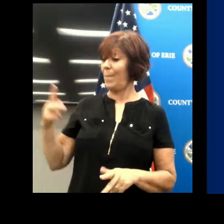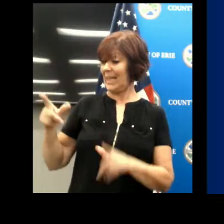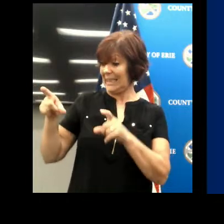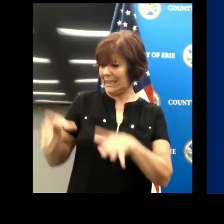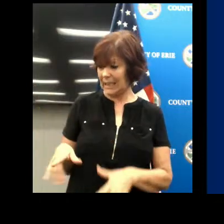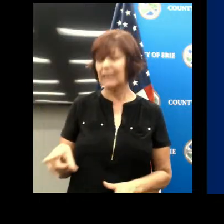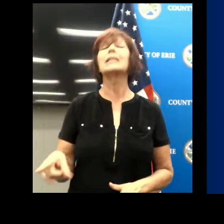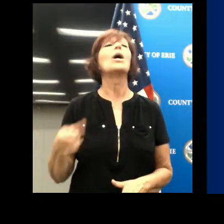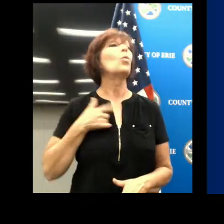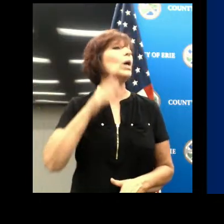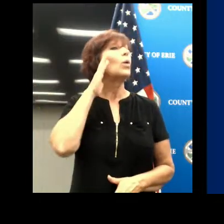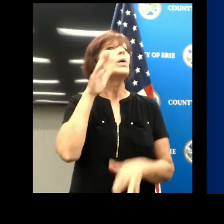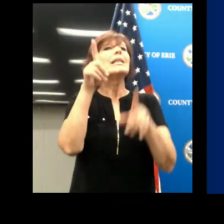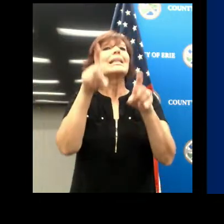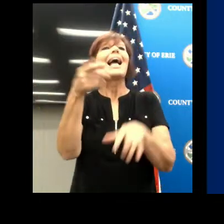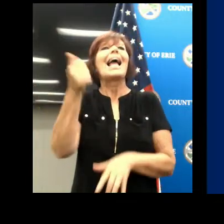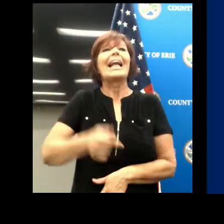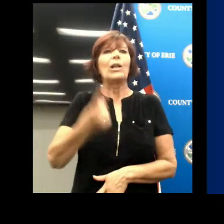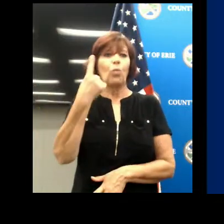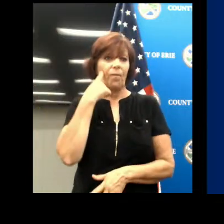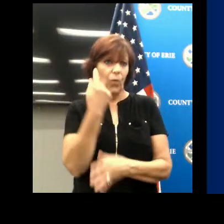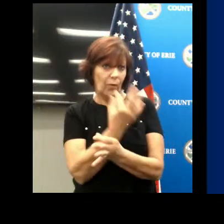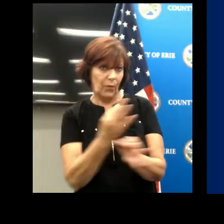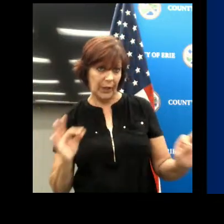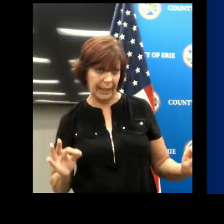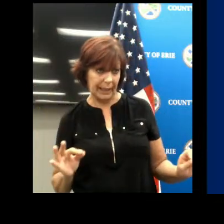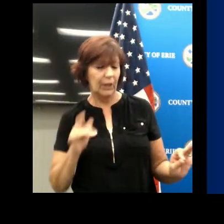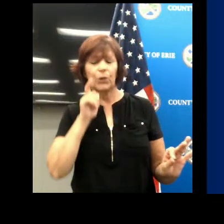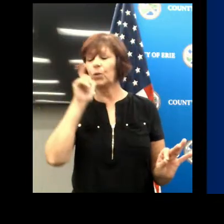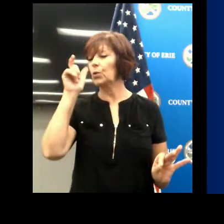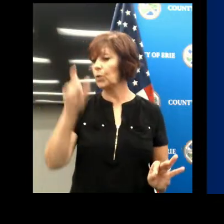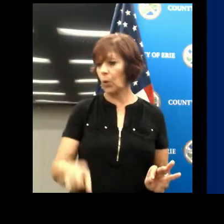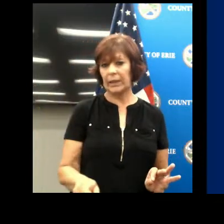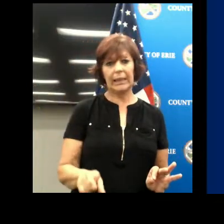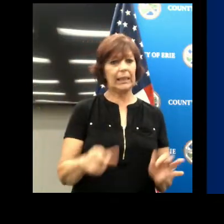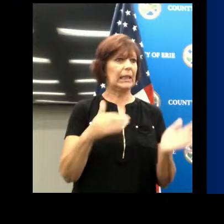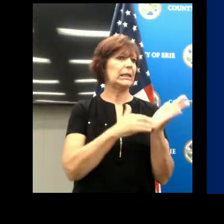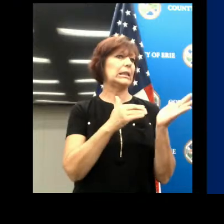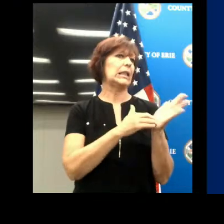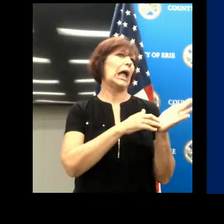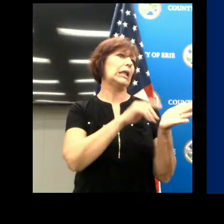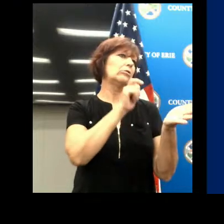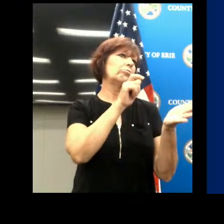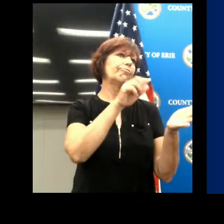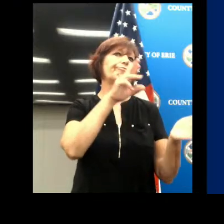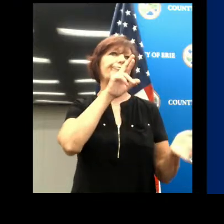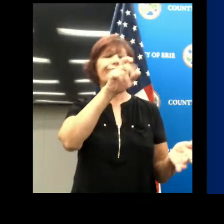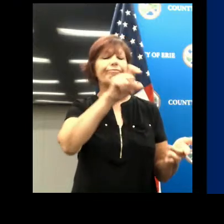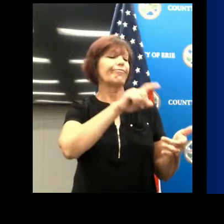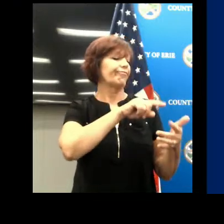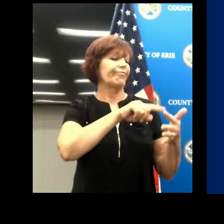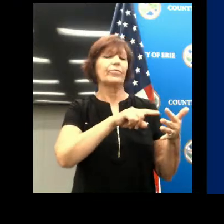we will test anybody for no charge. So again, you don't need any type of physician's order or laboratory rec.